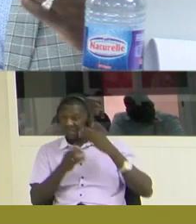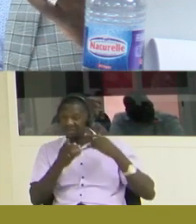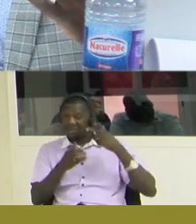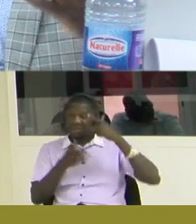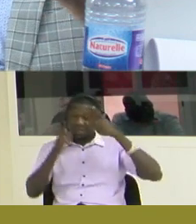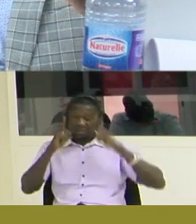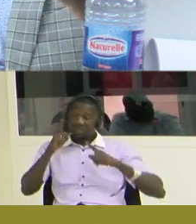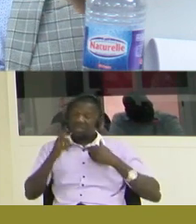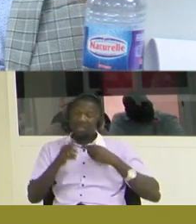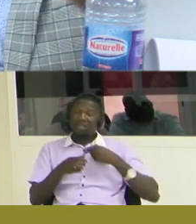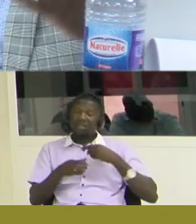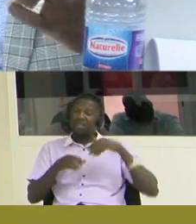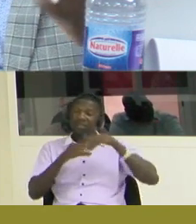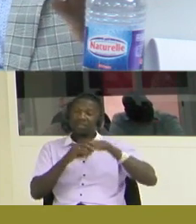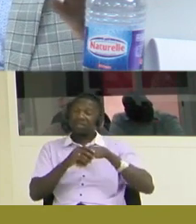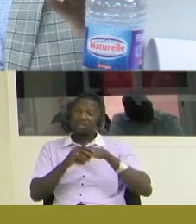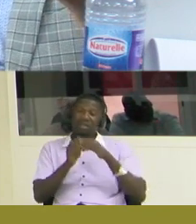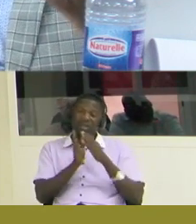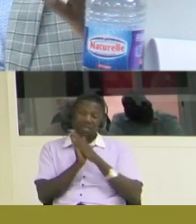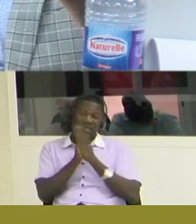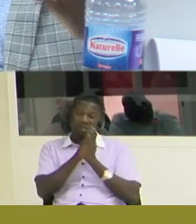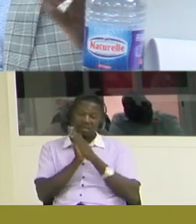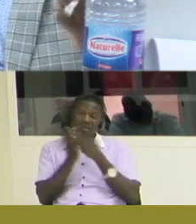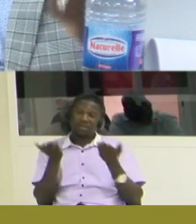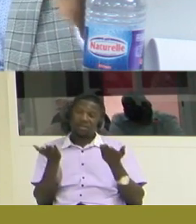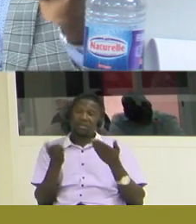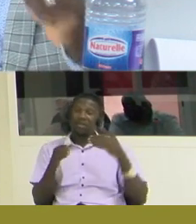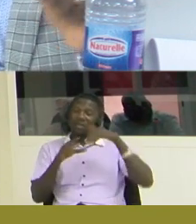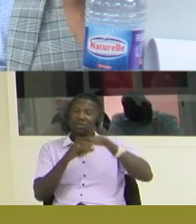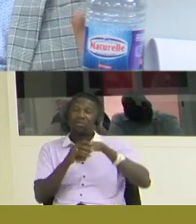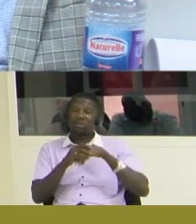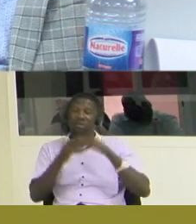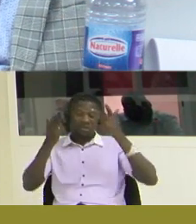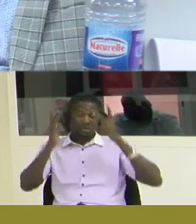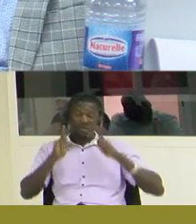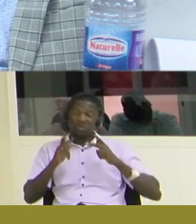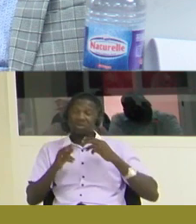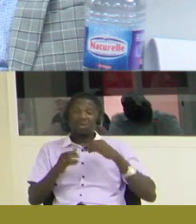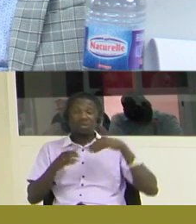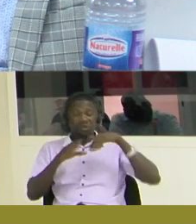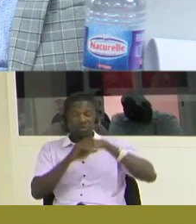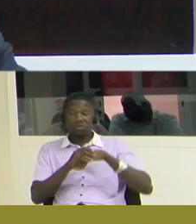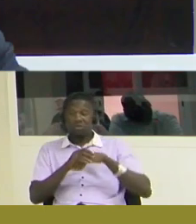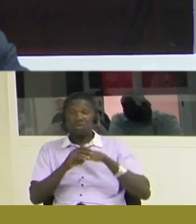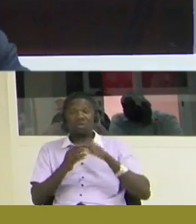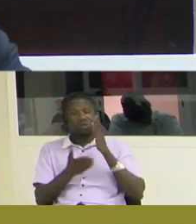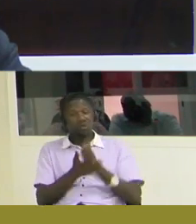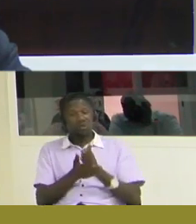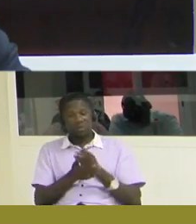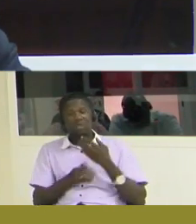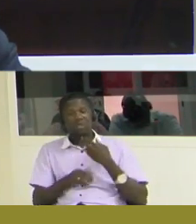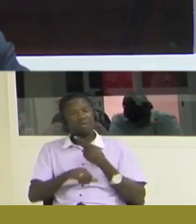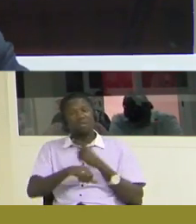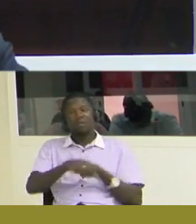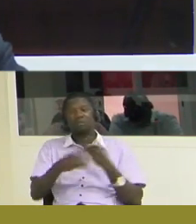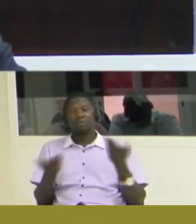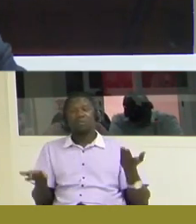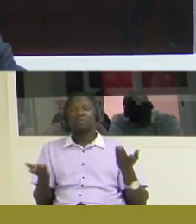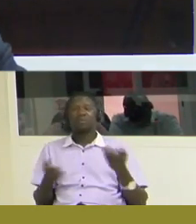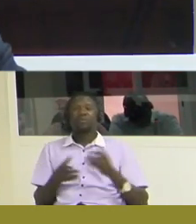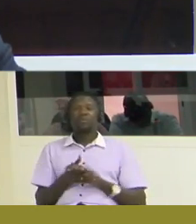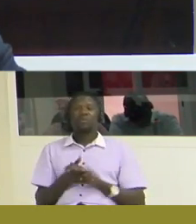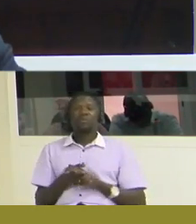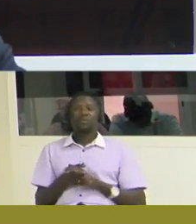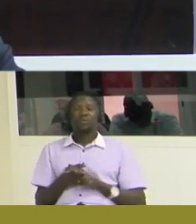freedom including the law including the truth at that point in time no I did not at